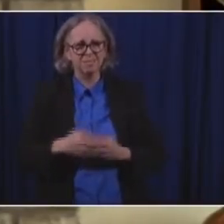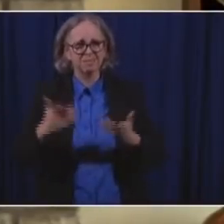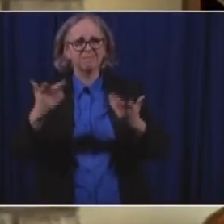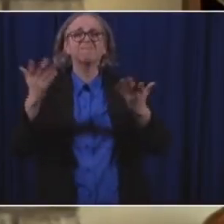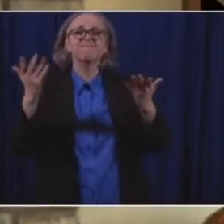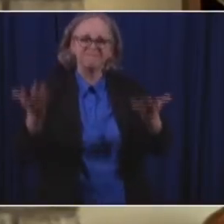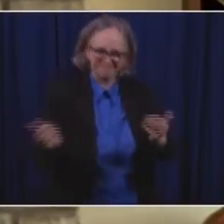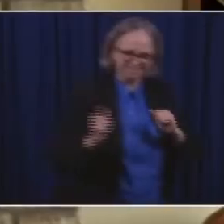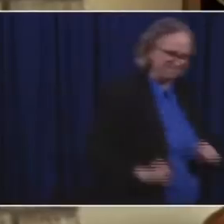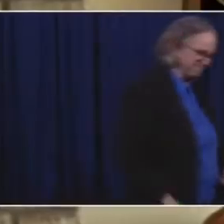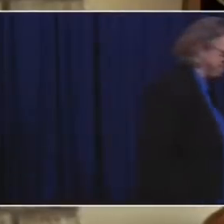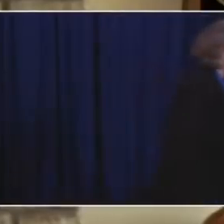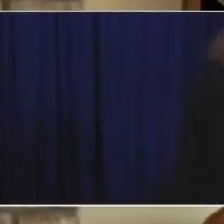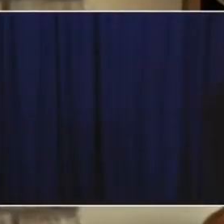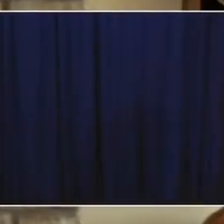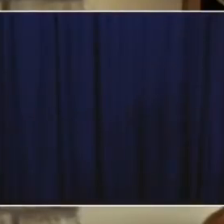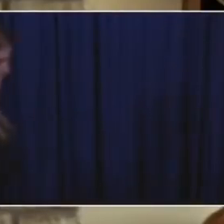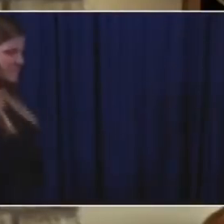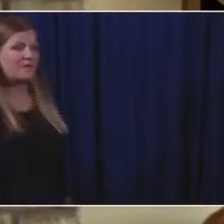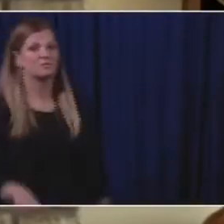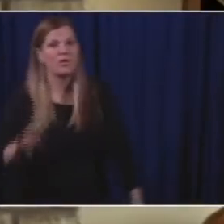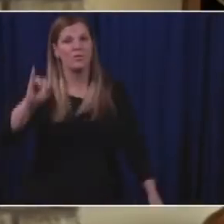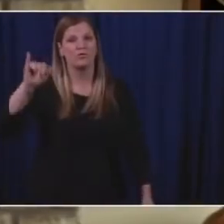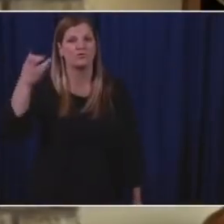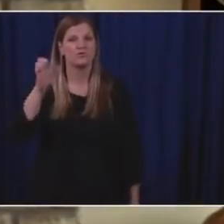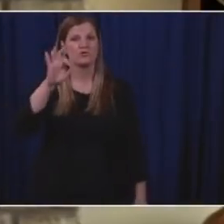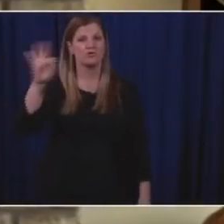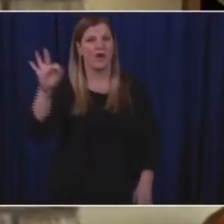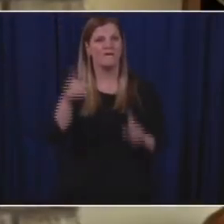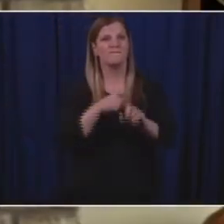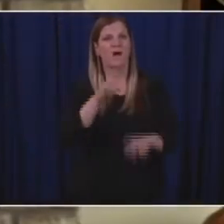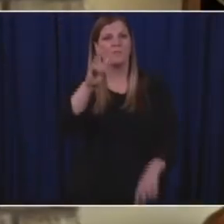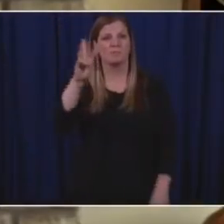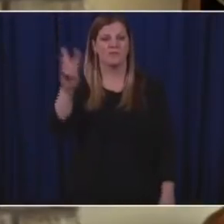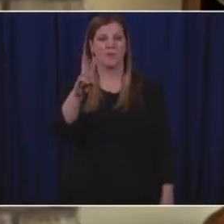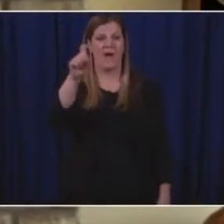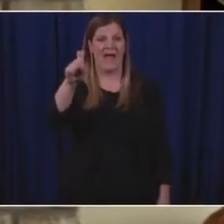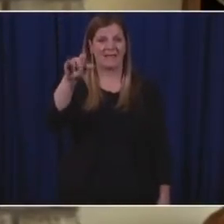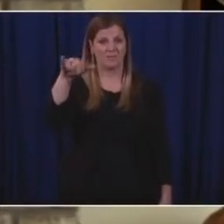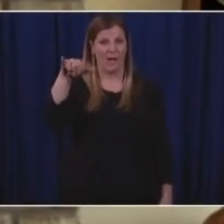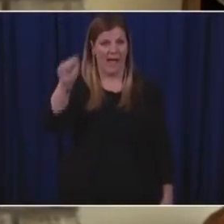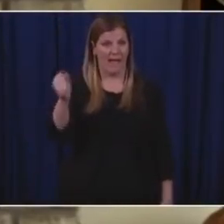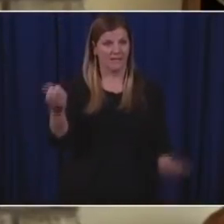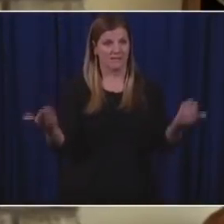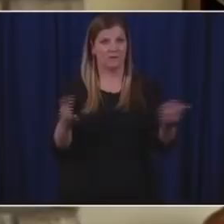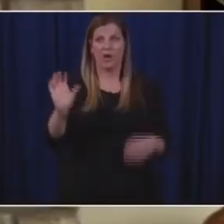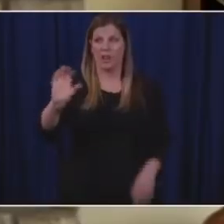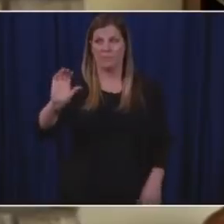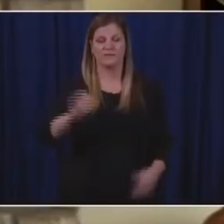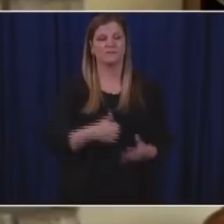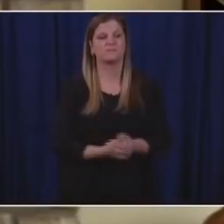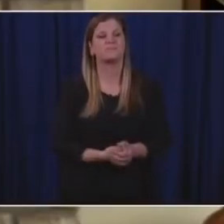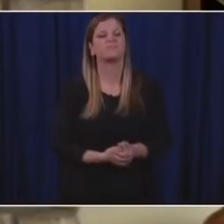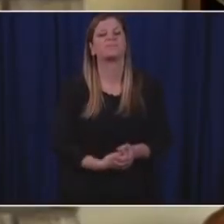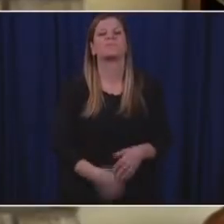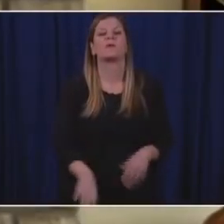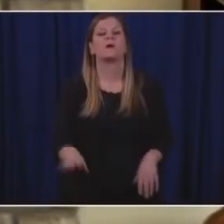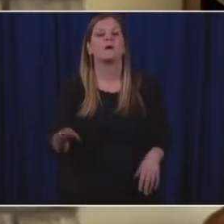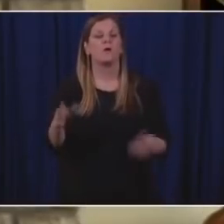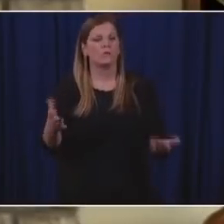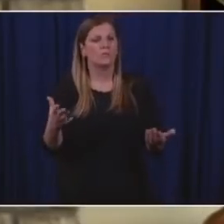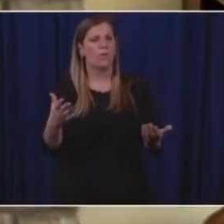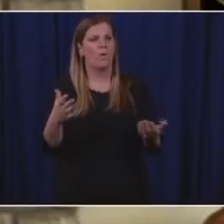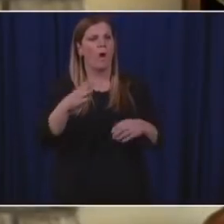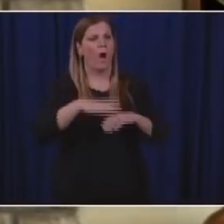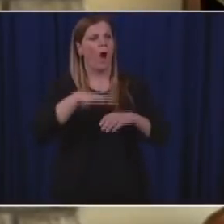at WSYX in Columbus. Jeff? Afternoon, Governor. On the coronavirus